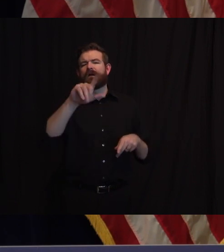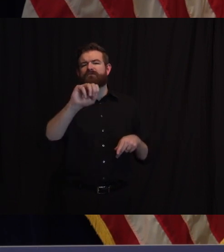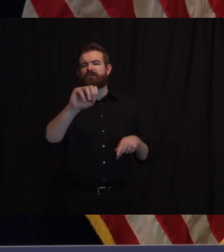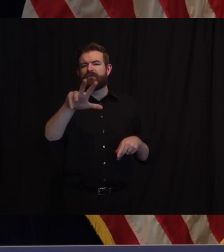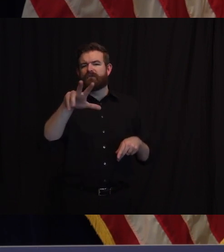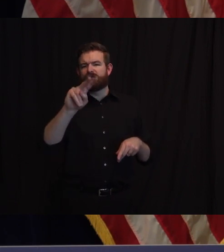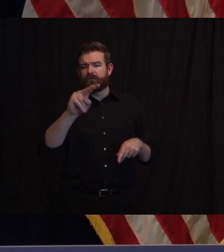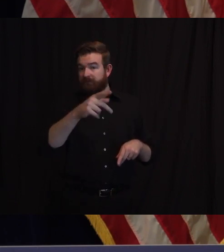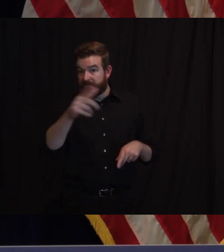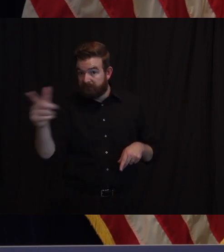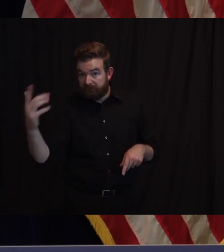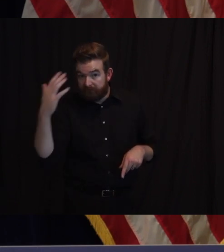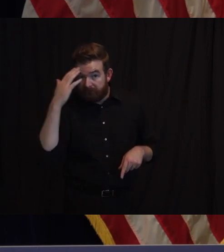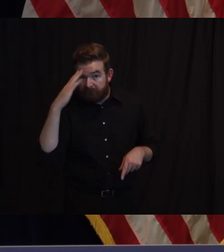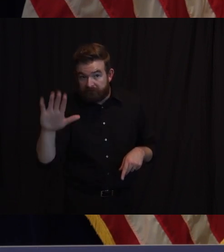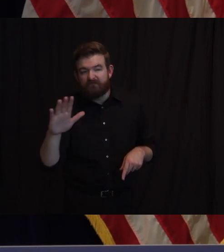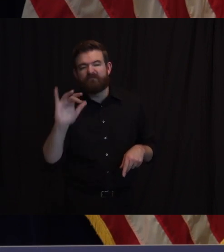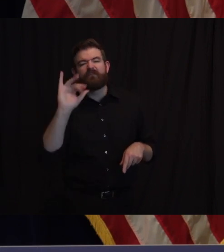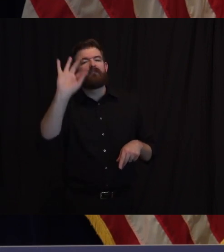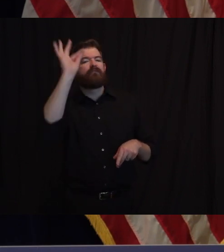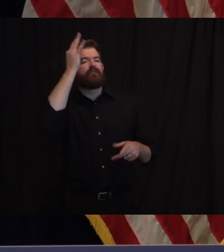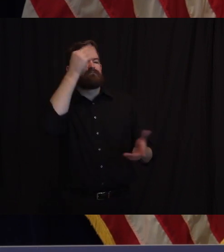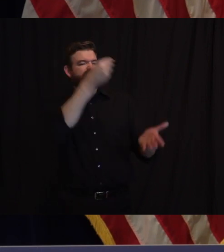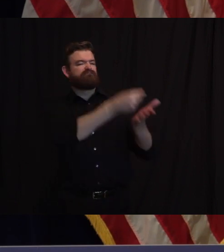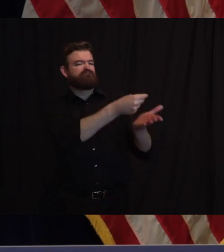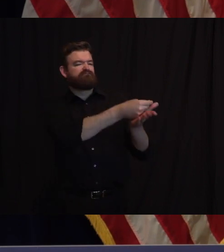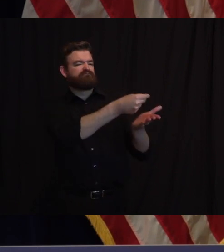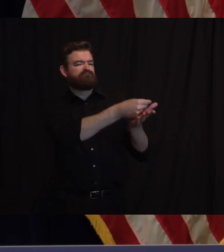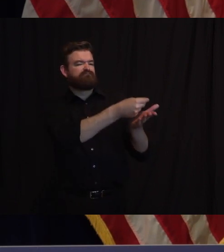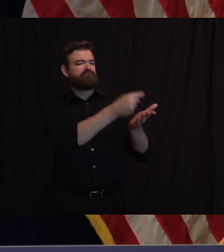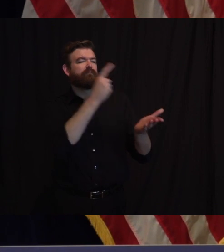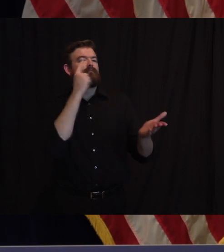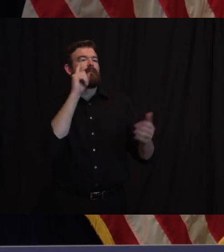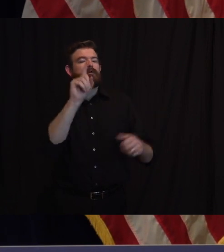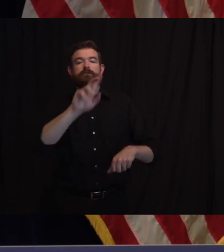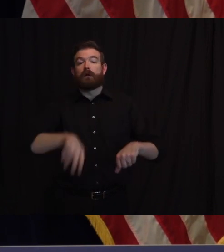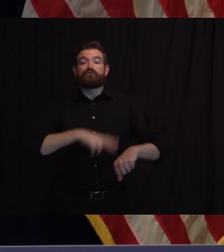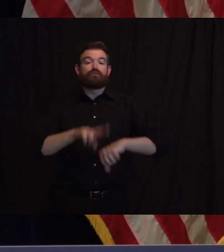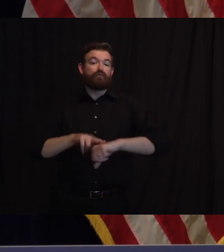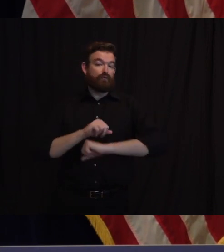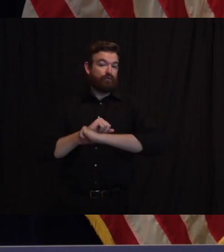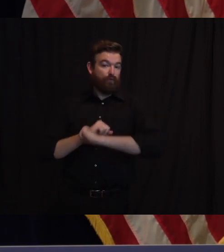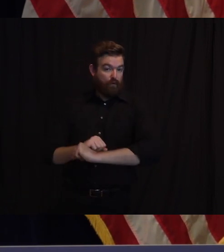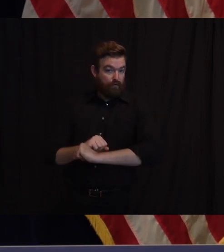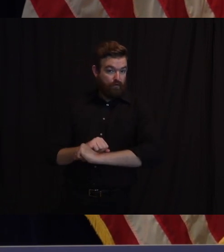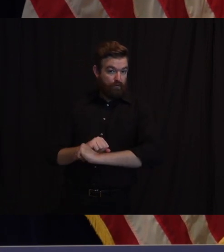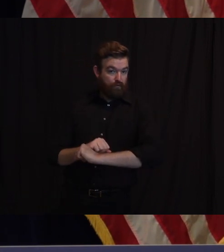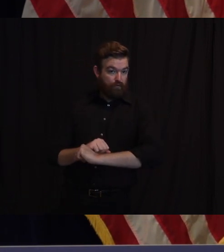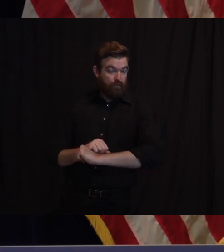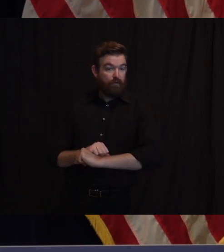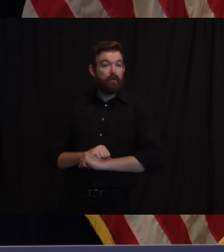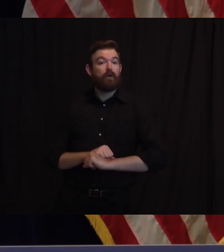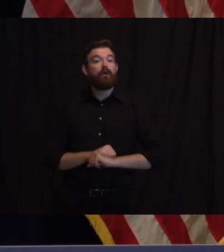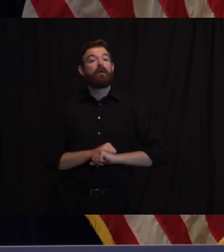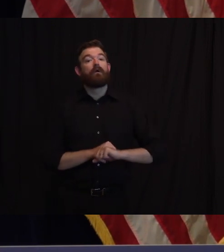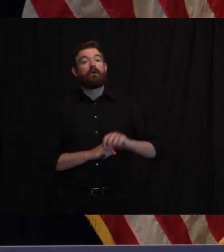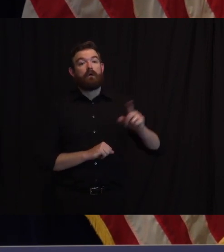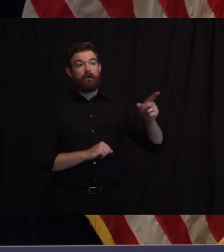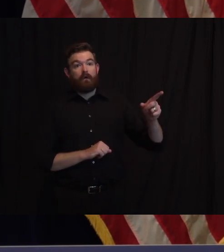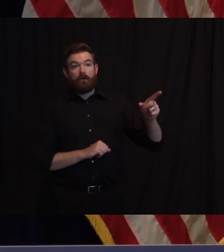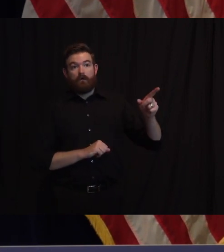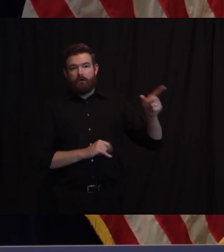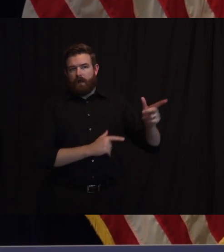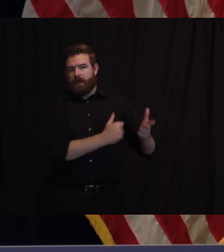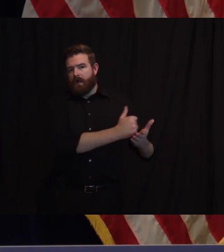32 is, that's federal funding of the National Guard. And it looks like through at least deep into August. That's a big game changer